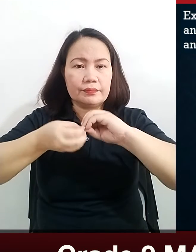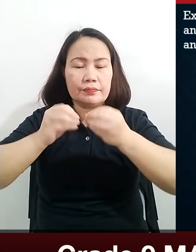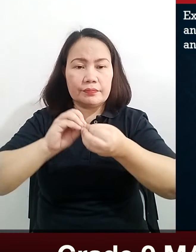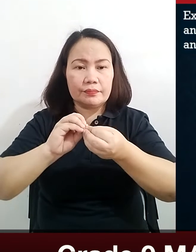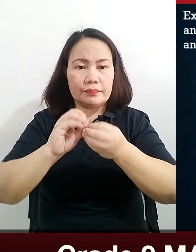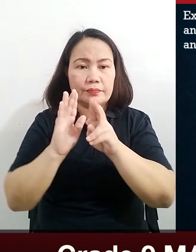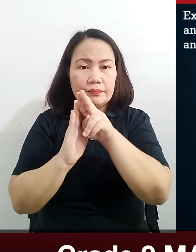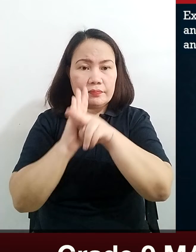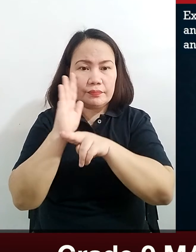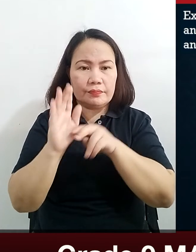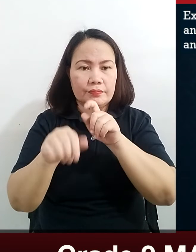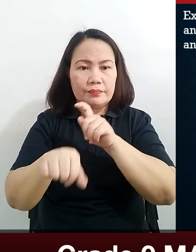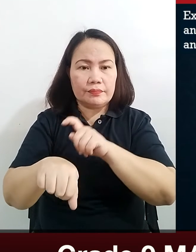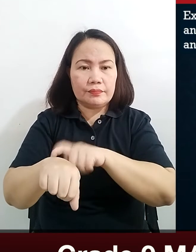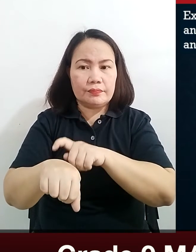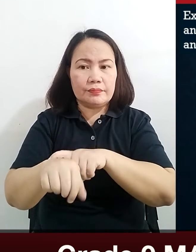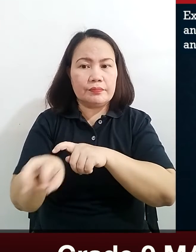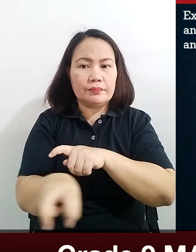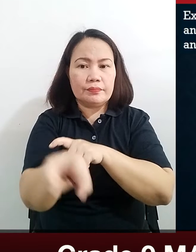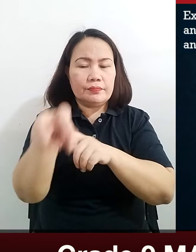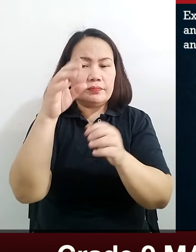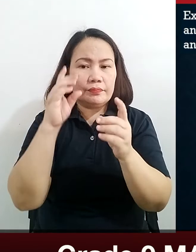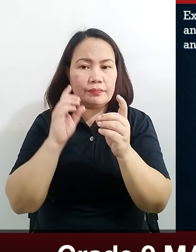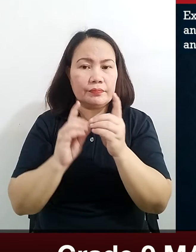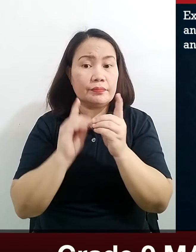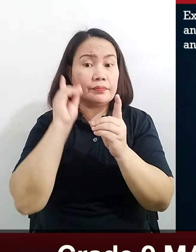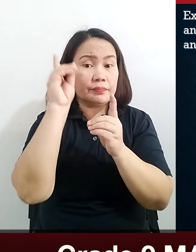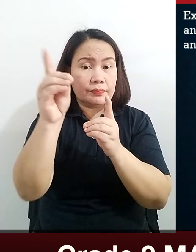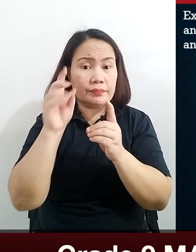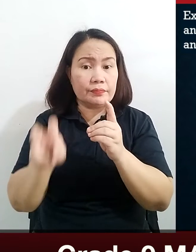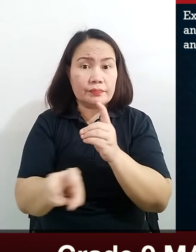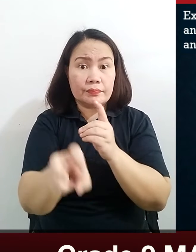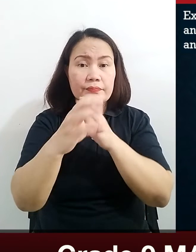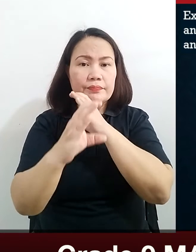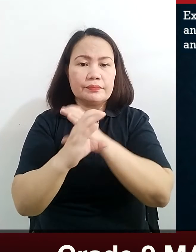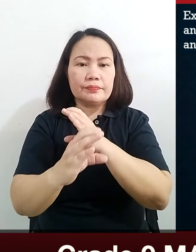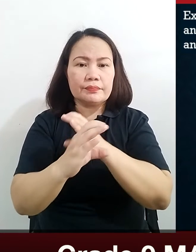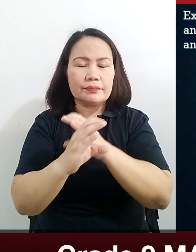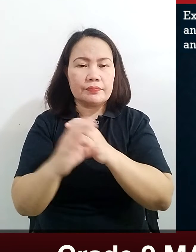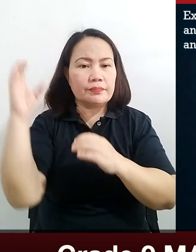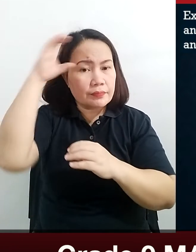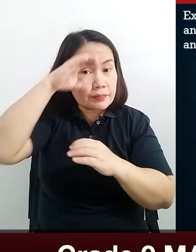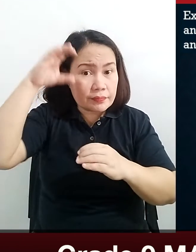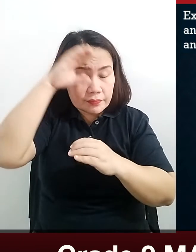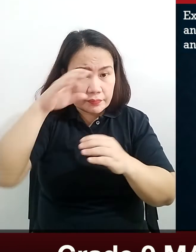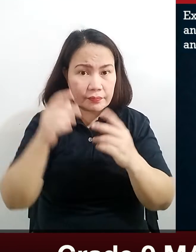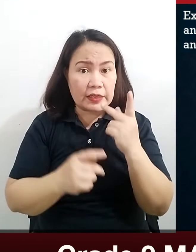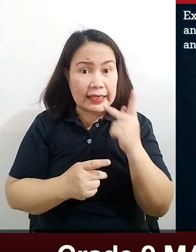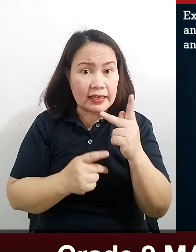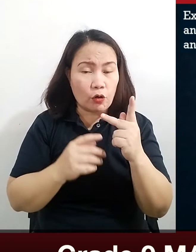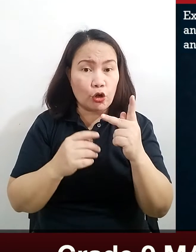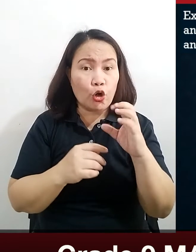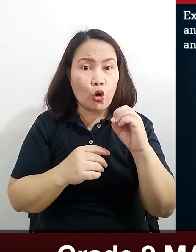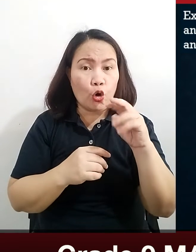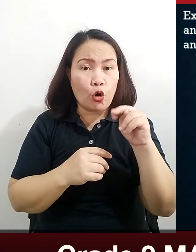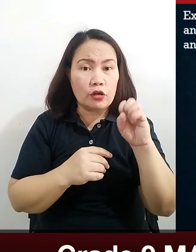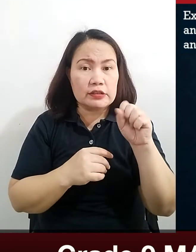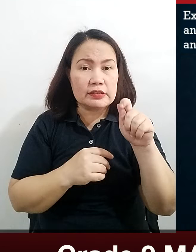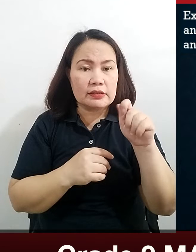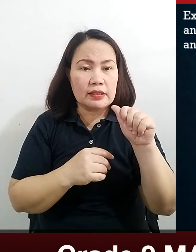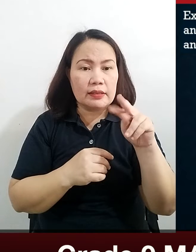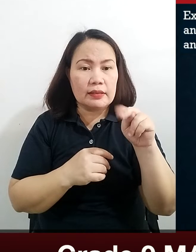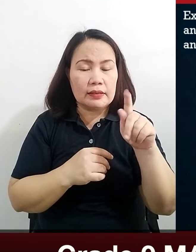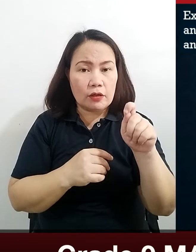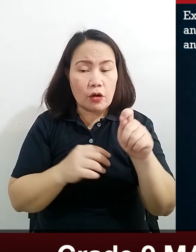traveled and the distance d traveled by a car. Find the constant of variation and the equation which describe the relation. So